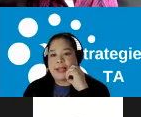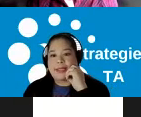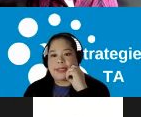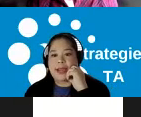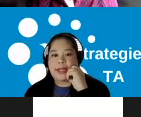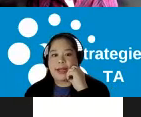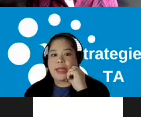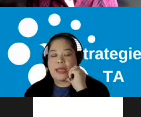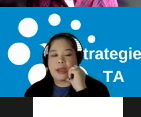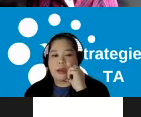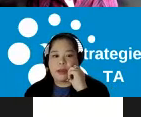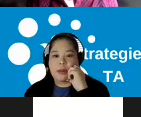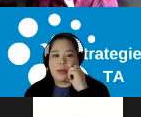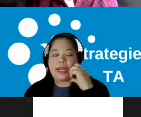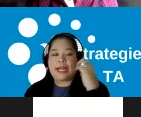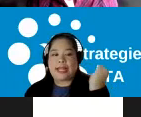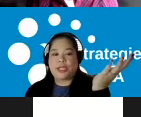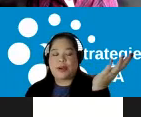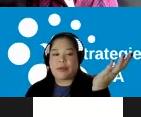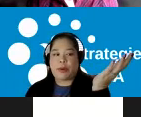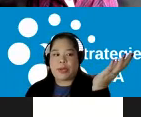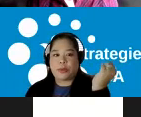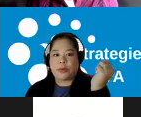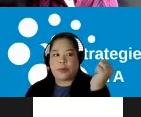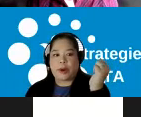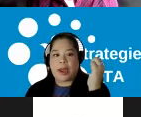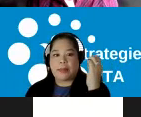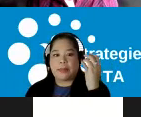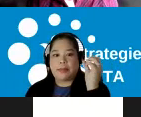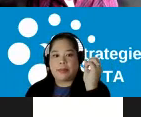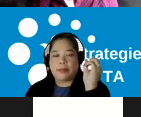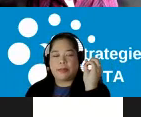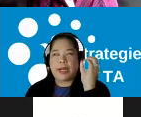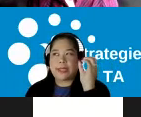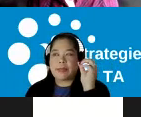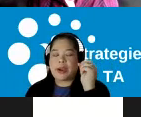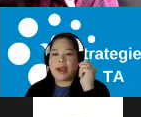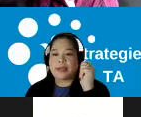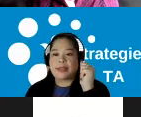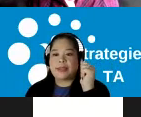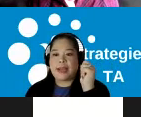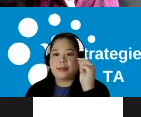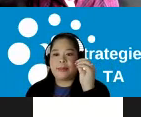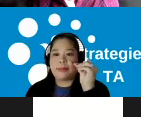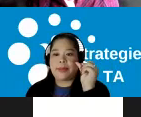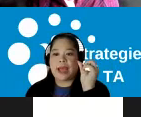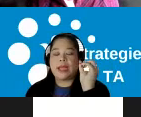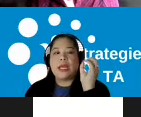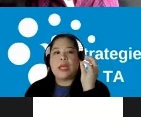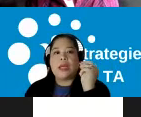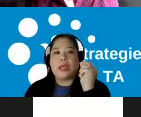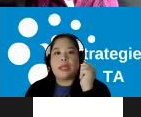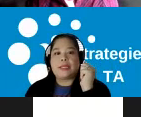that is a site that I think they do have a preschool program, right? Am I correct, Yeah. Adam?